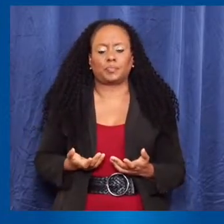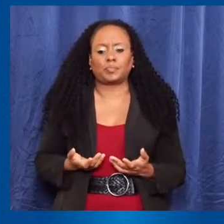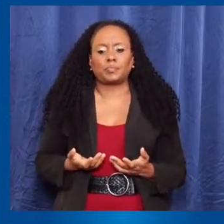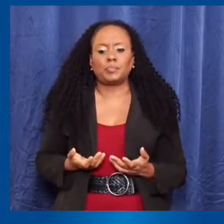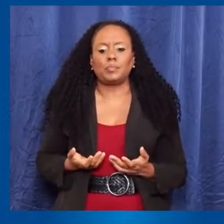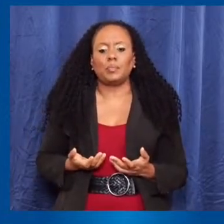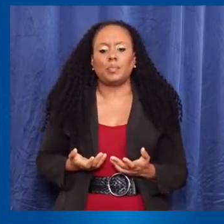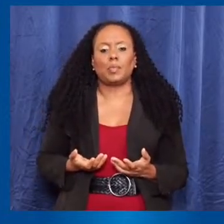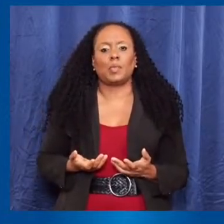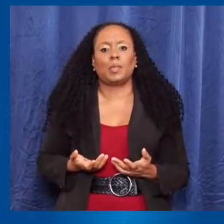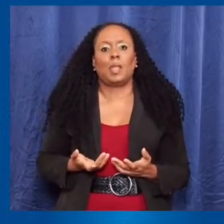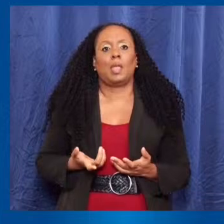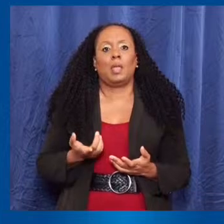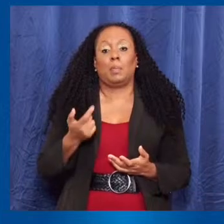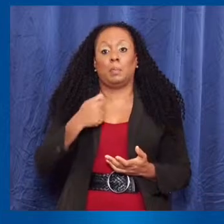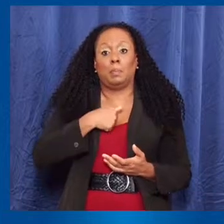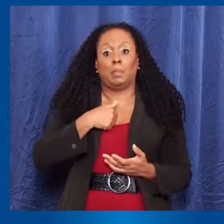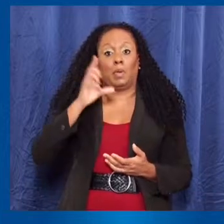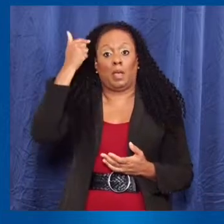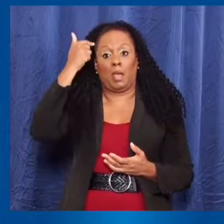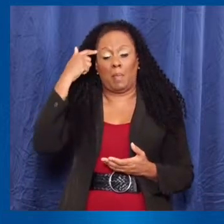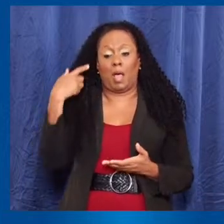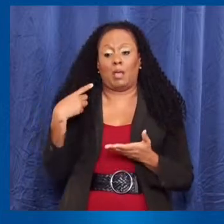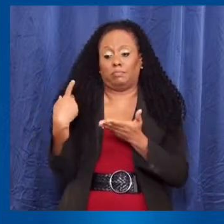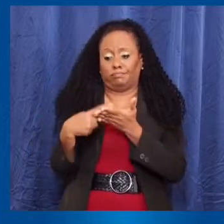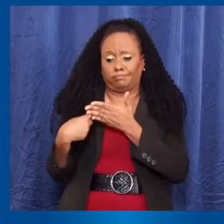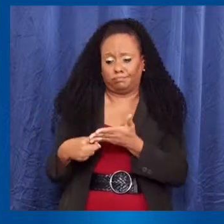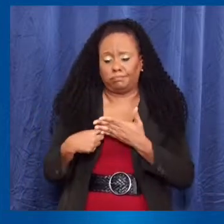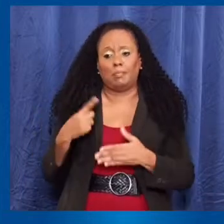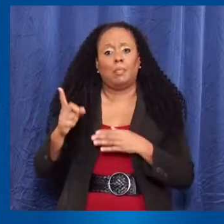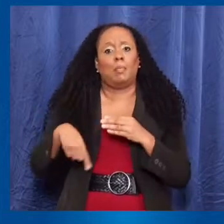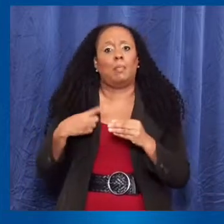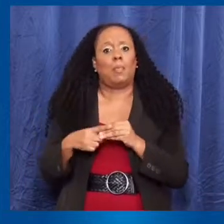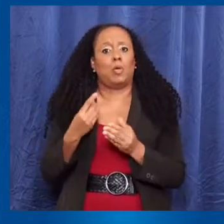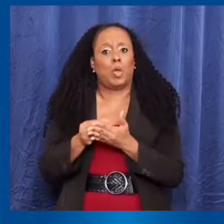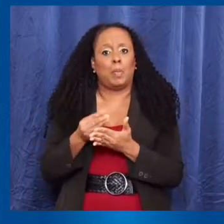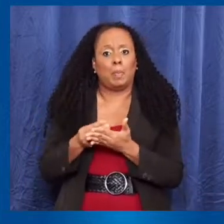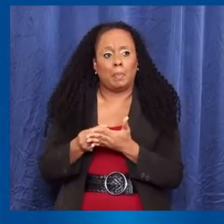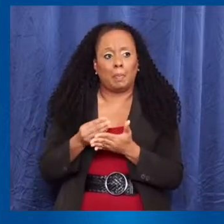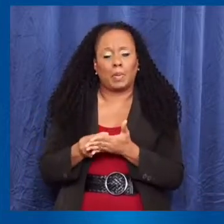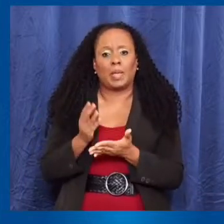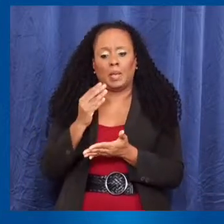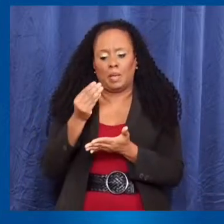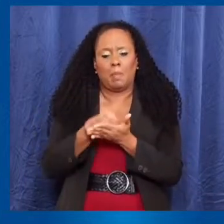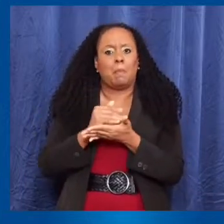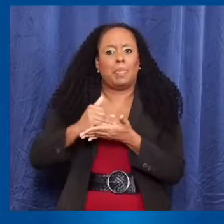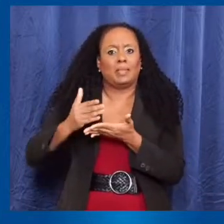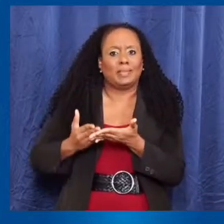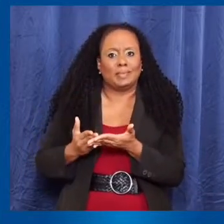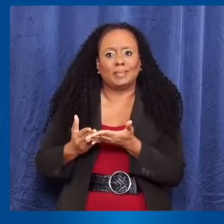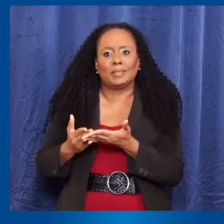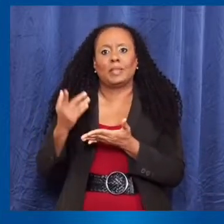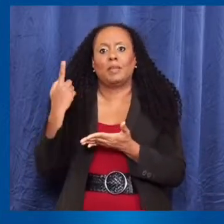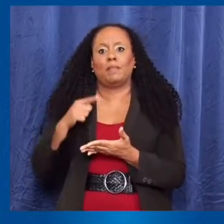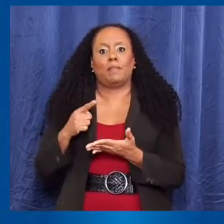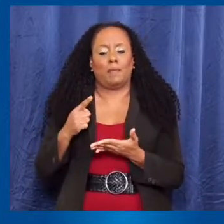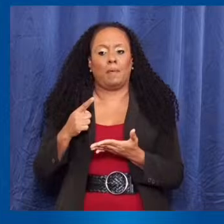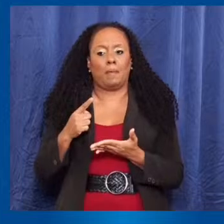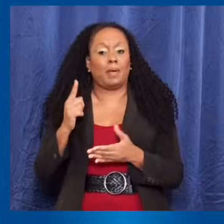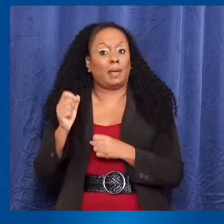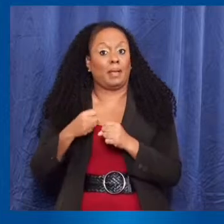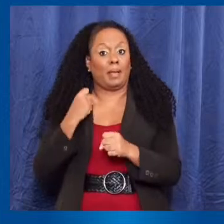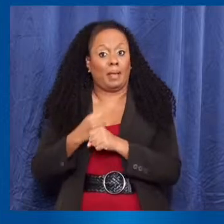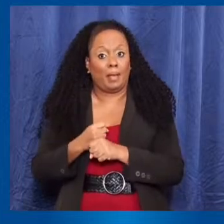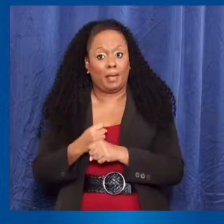the next year, we have to look and see what fiscal space we have, because even if money is